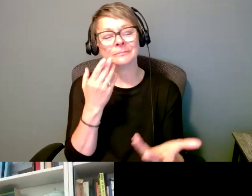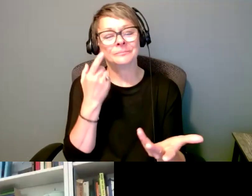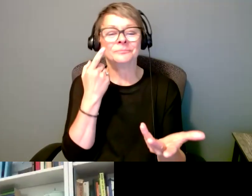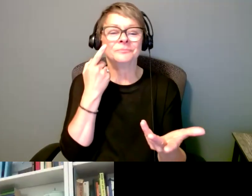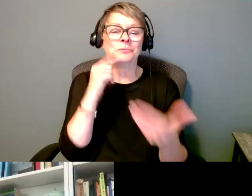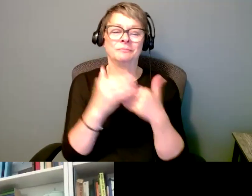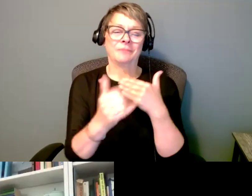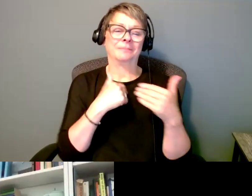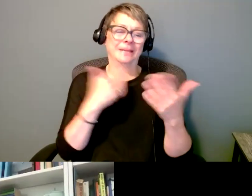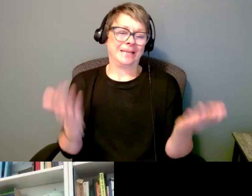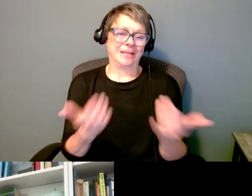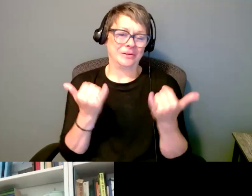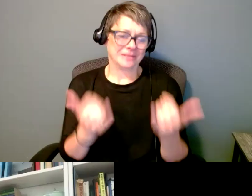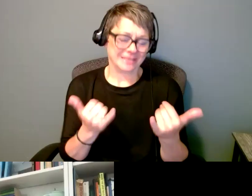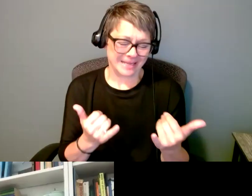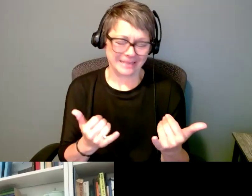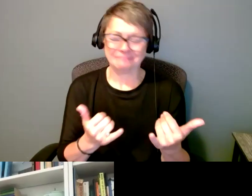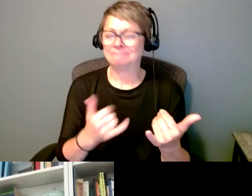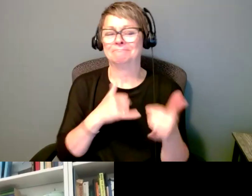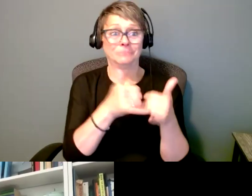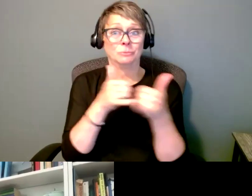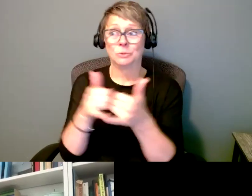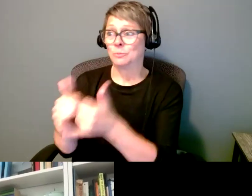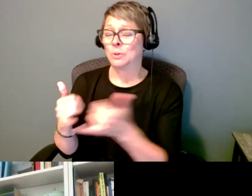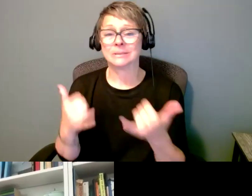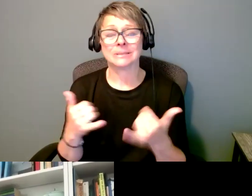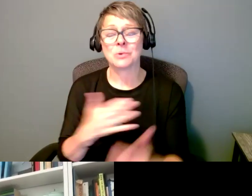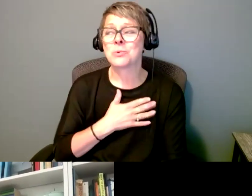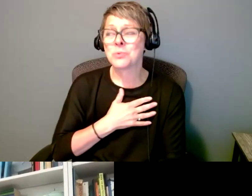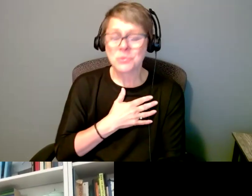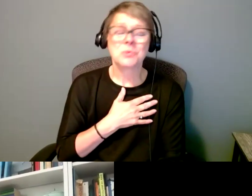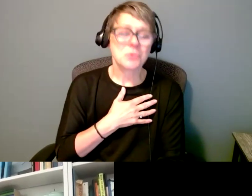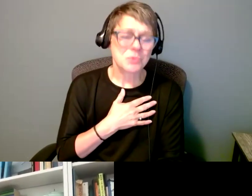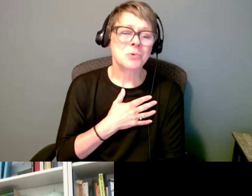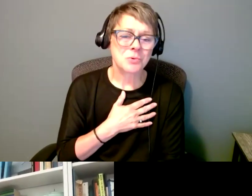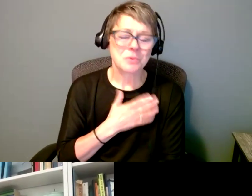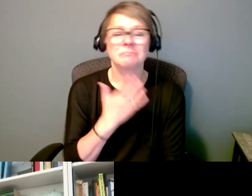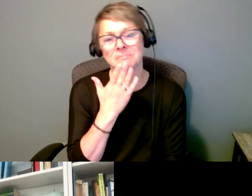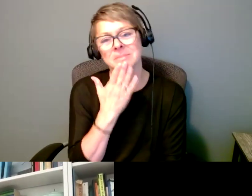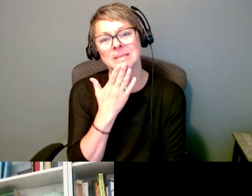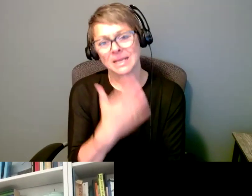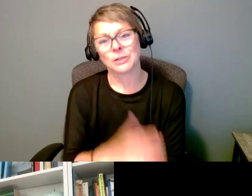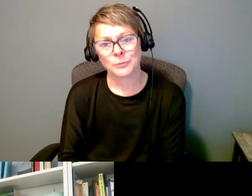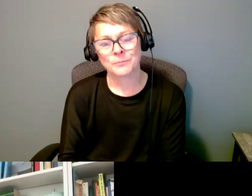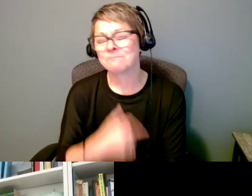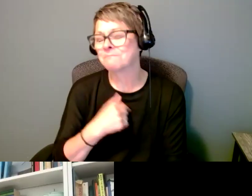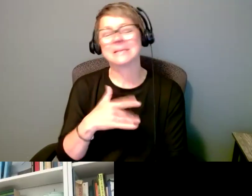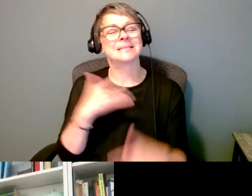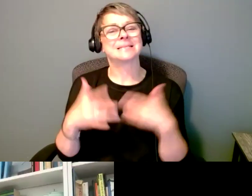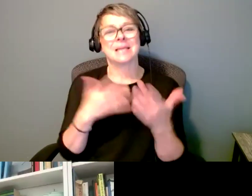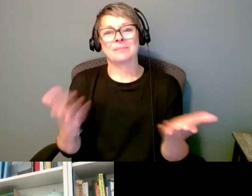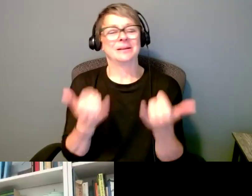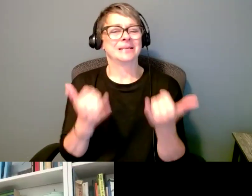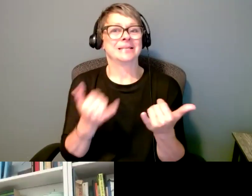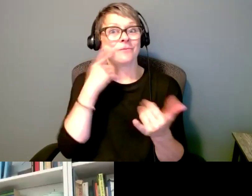the auspicious opportunity to grant these awards today and to be part of this 20th anniversary. Thank you so